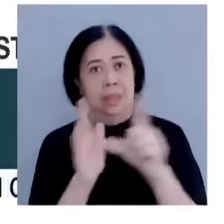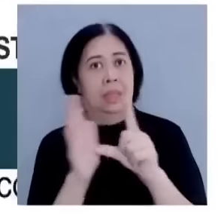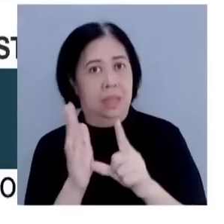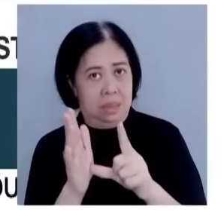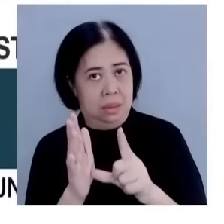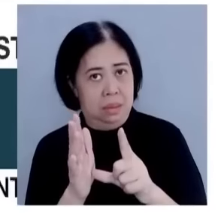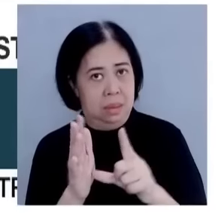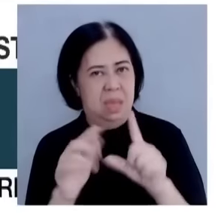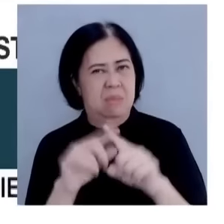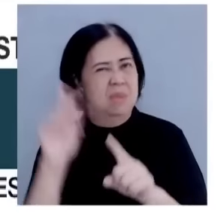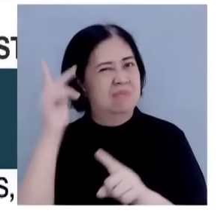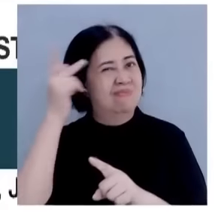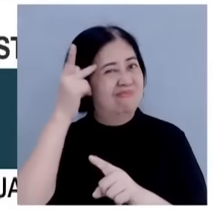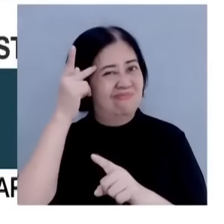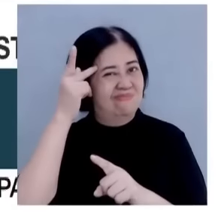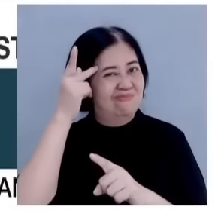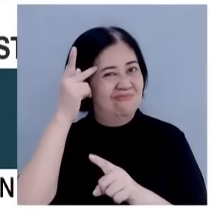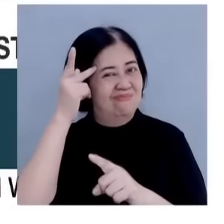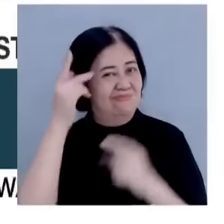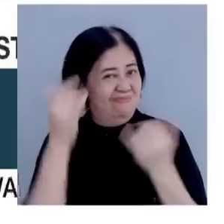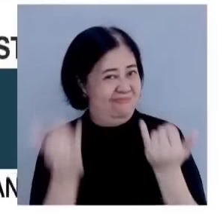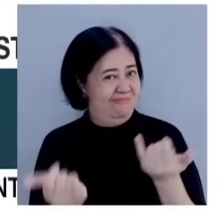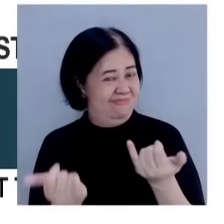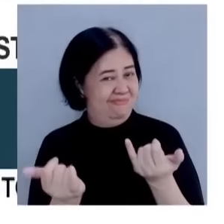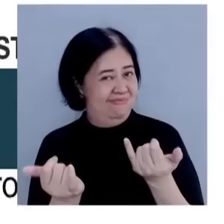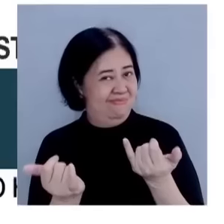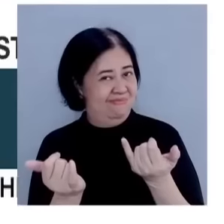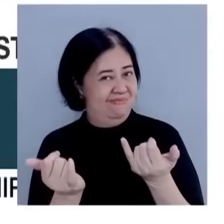But politically, at this point